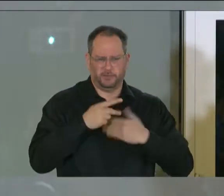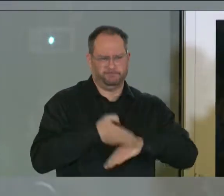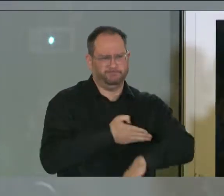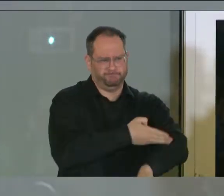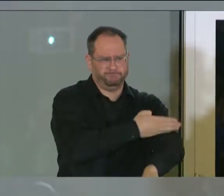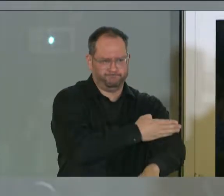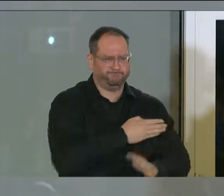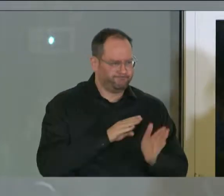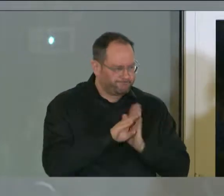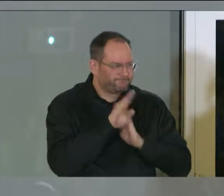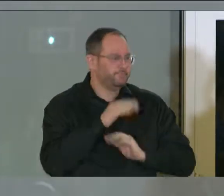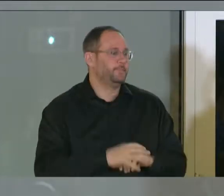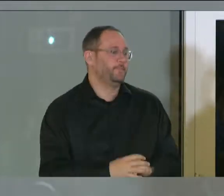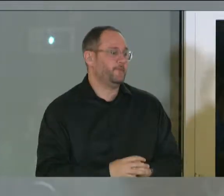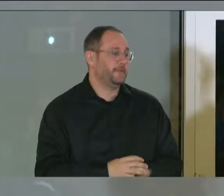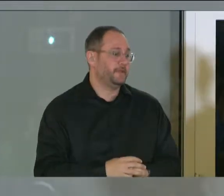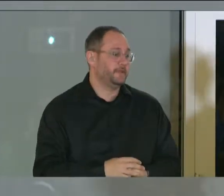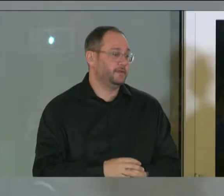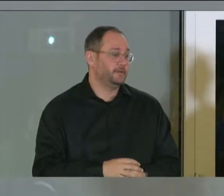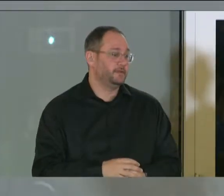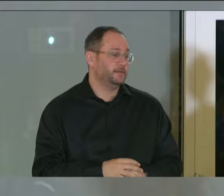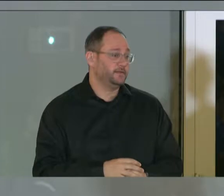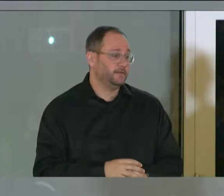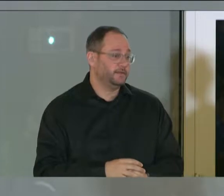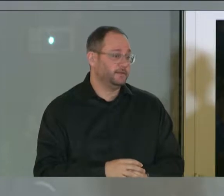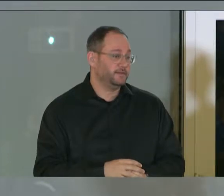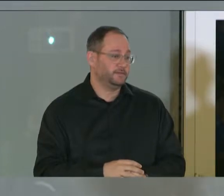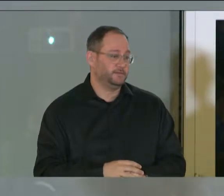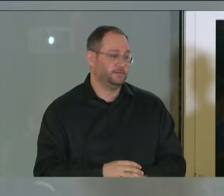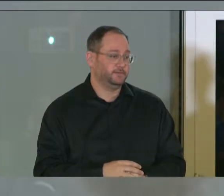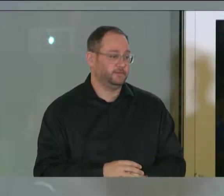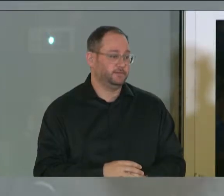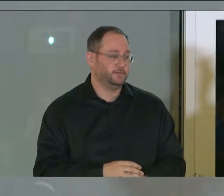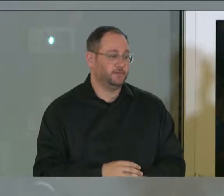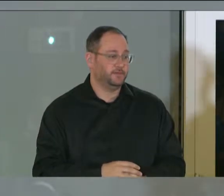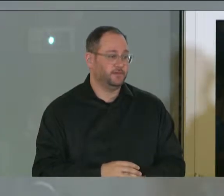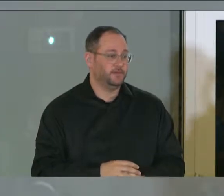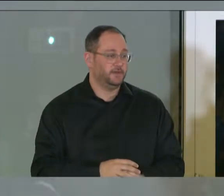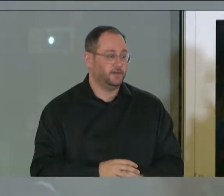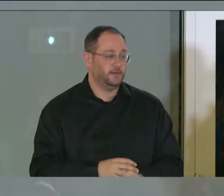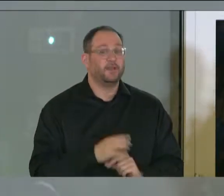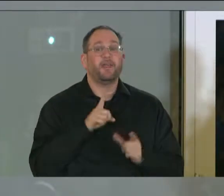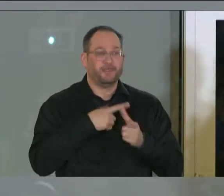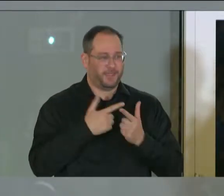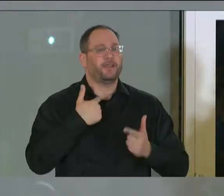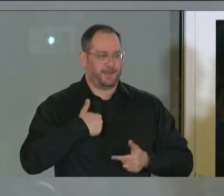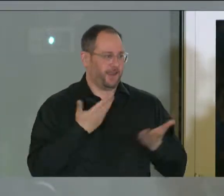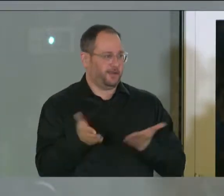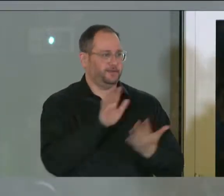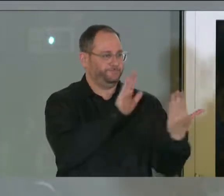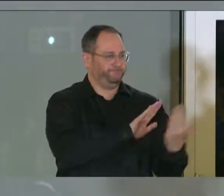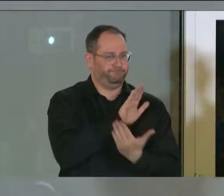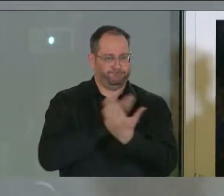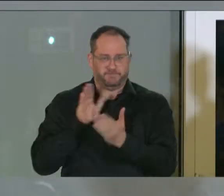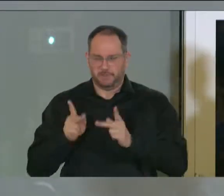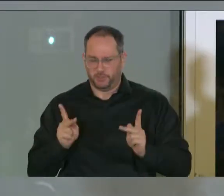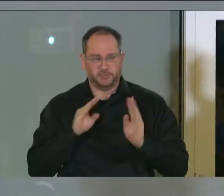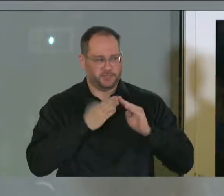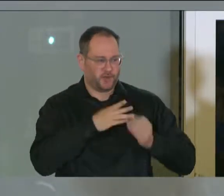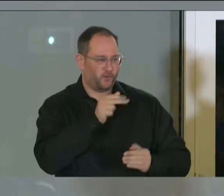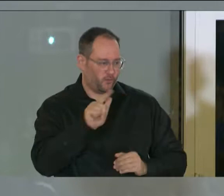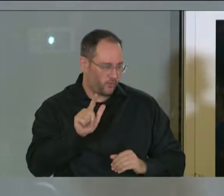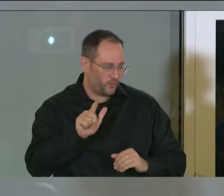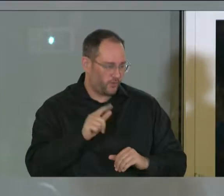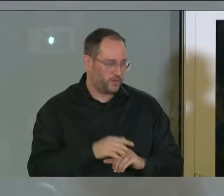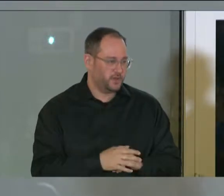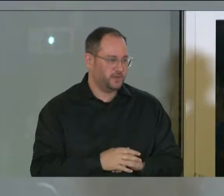And then we had our series of in-person forums, our first at Arthur Capper Community Center